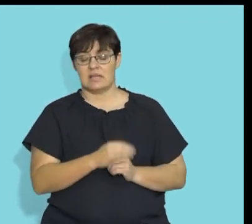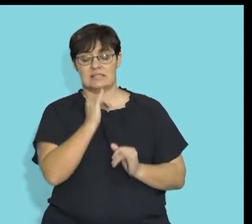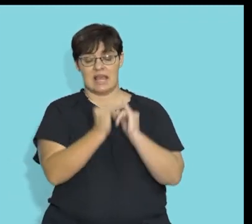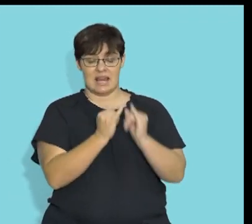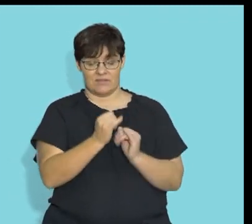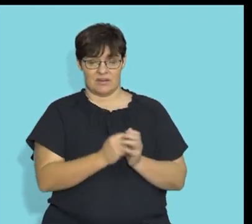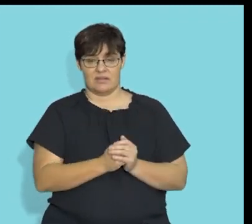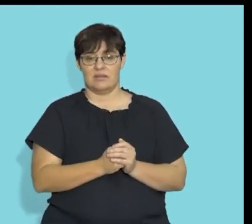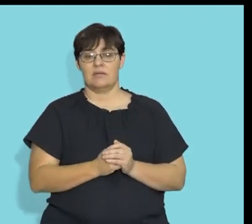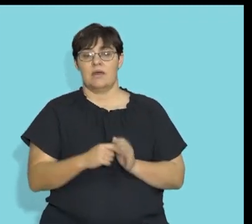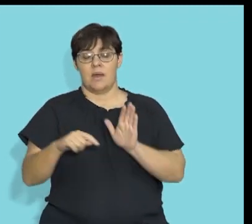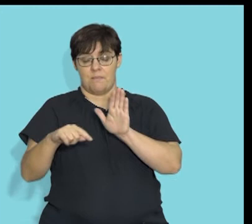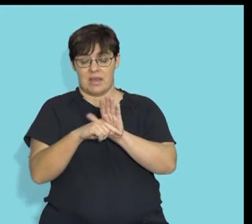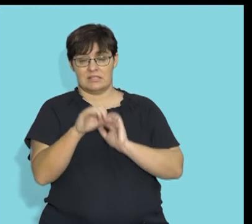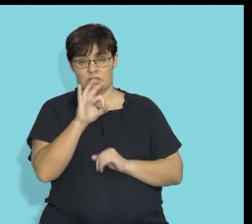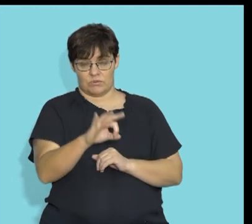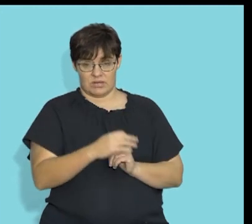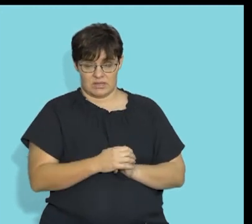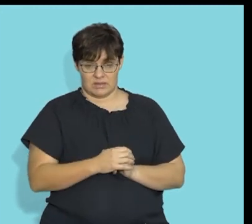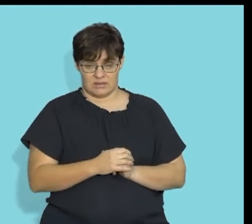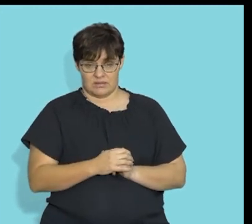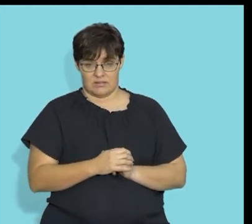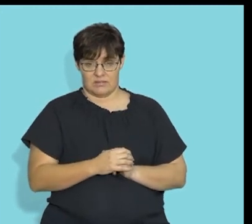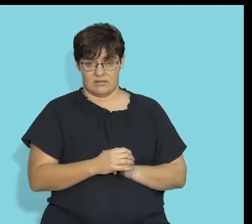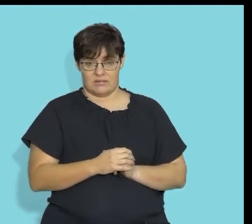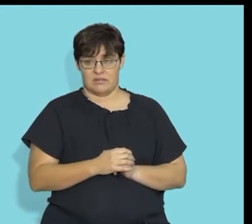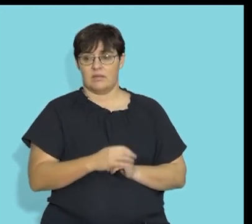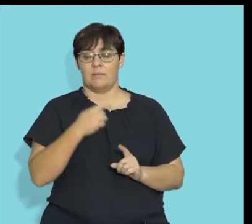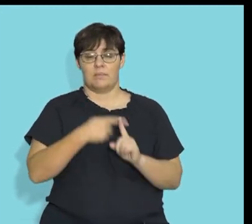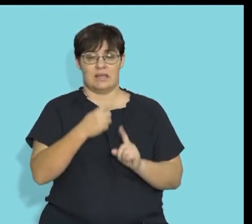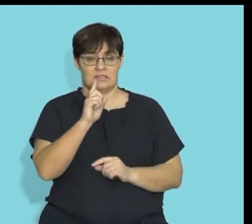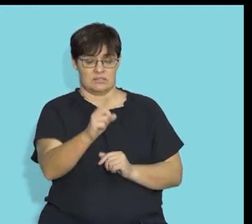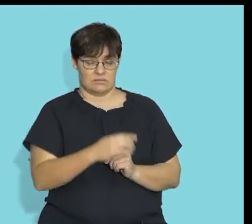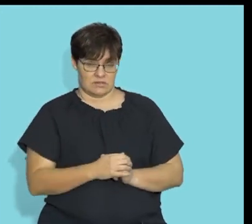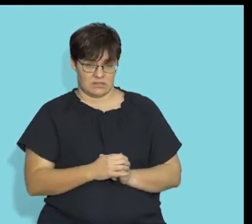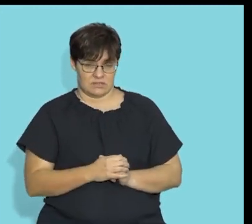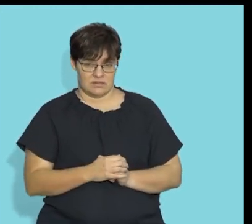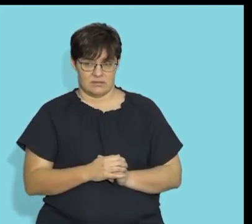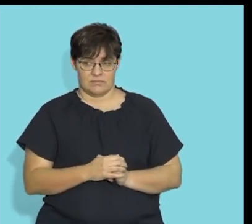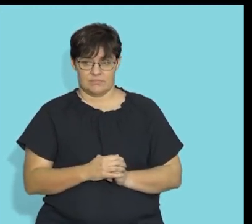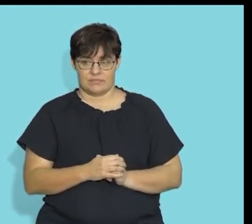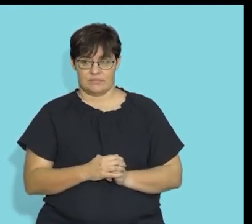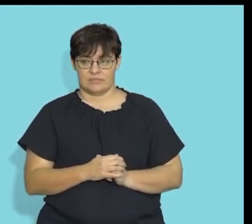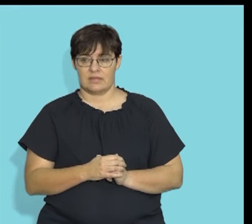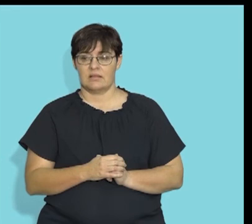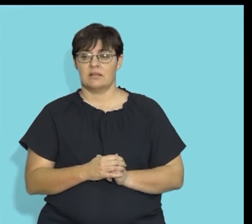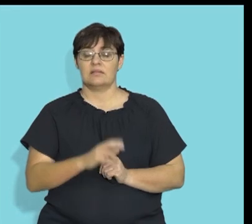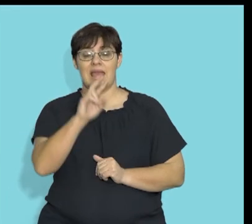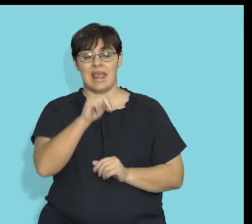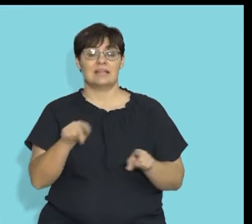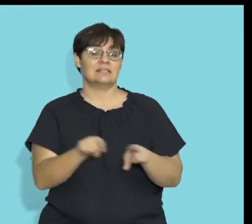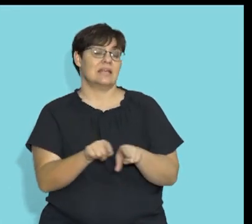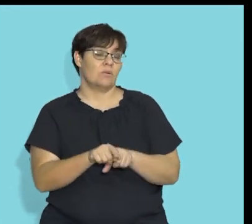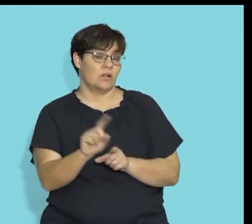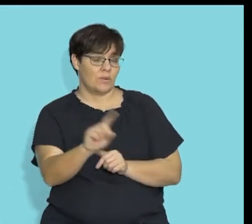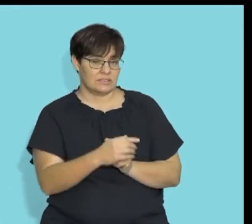this pattern will be the top number, which is 11, minus the bottom number, which is 3, plus 1. So you'll